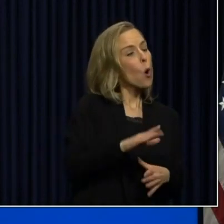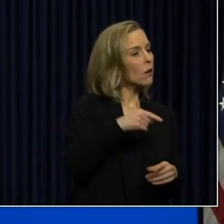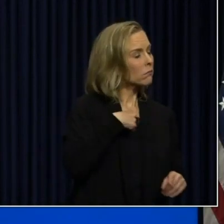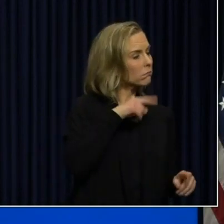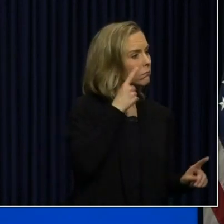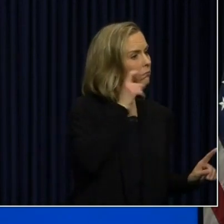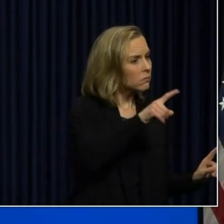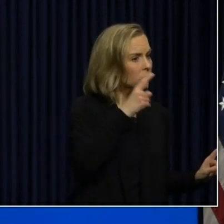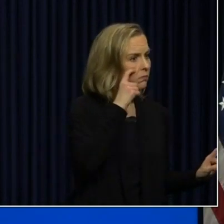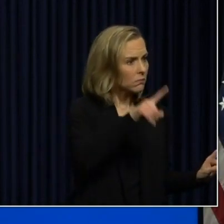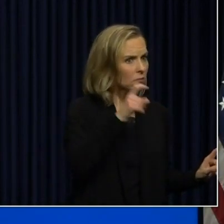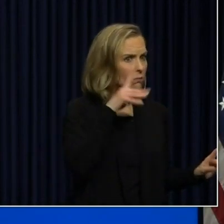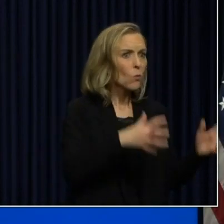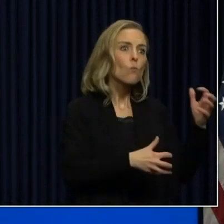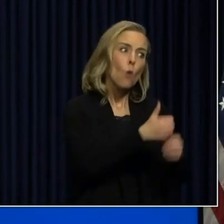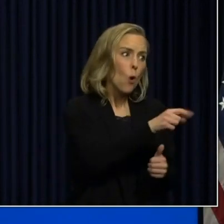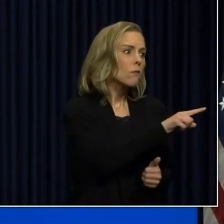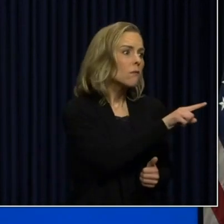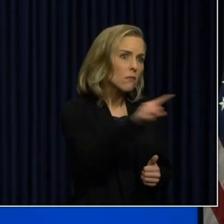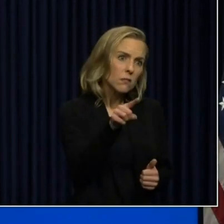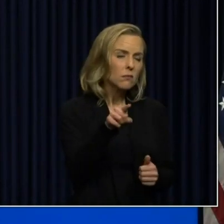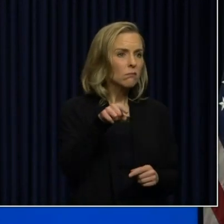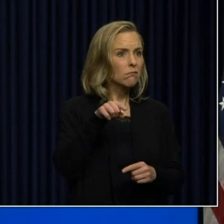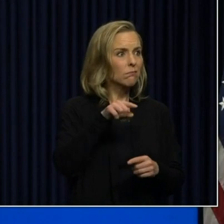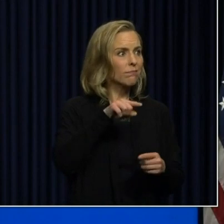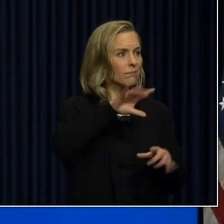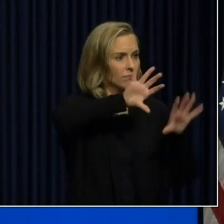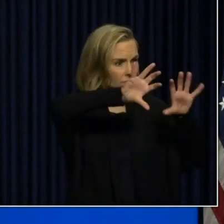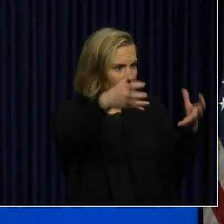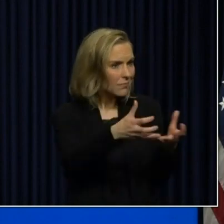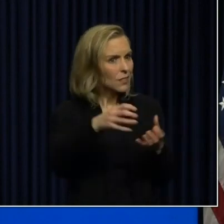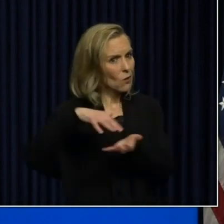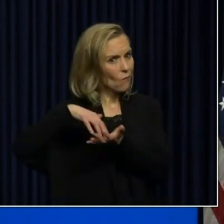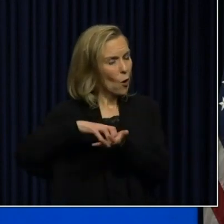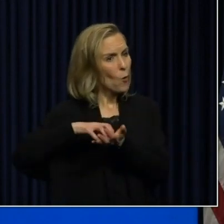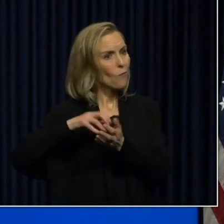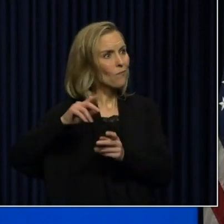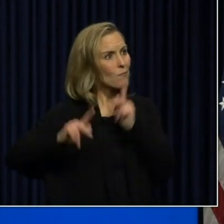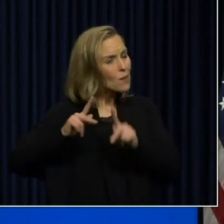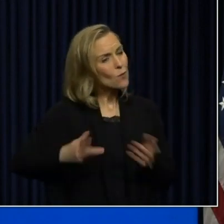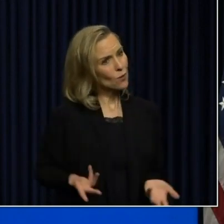vulnerable population, and we're going to have to protect them.